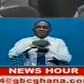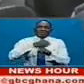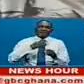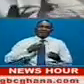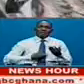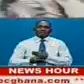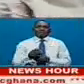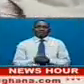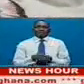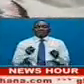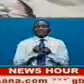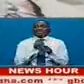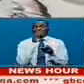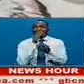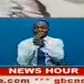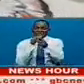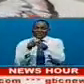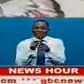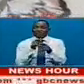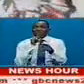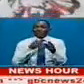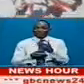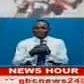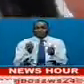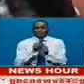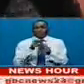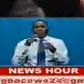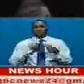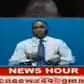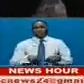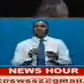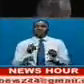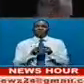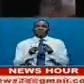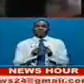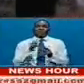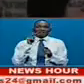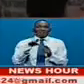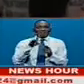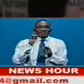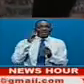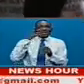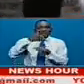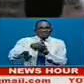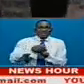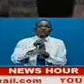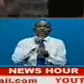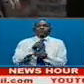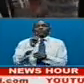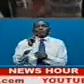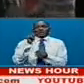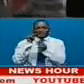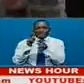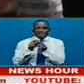birth. Like Madeline, she was not born with the condition, but was detected after age 1 when